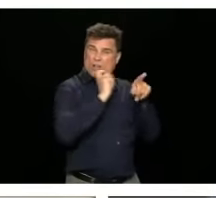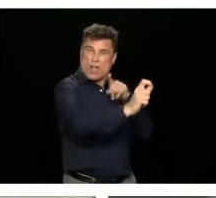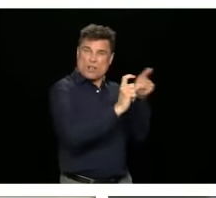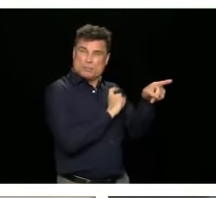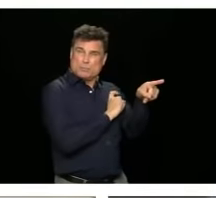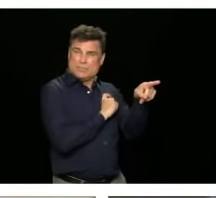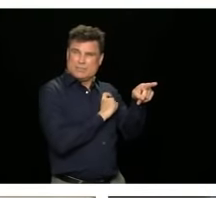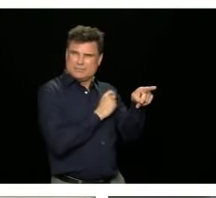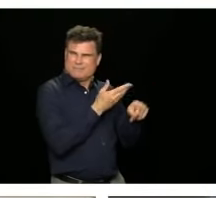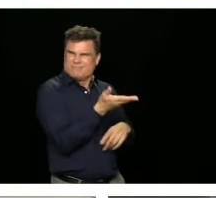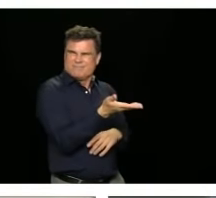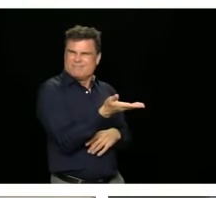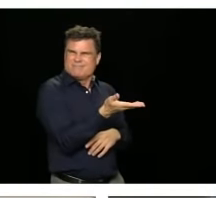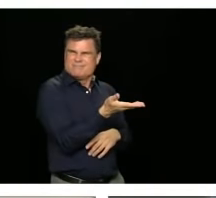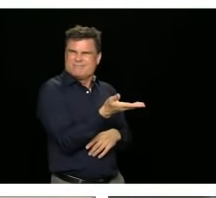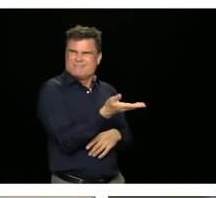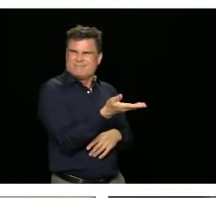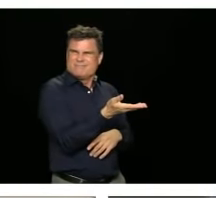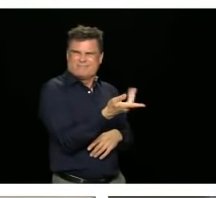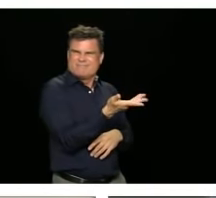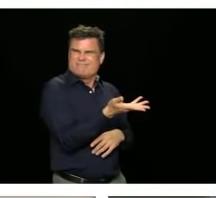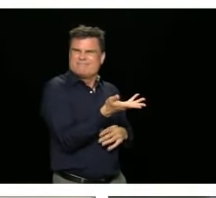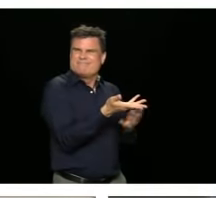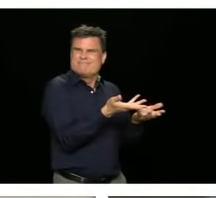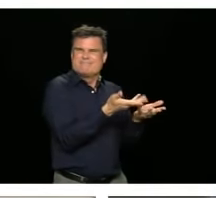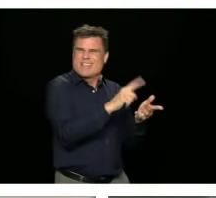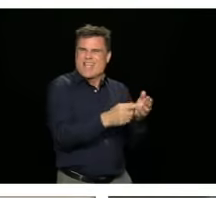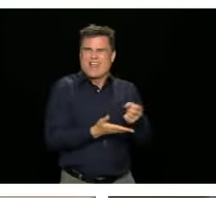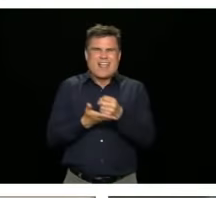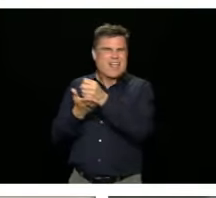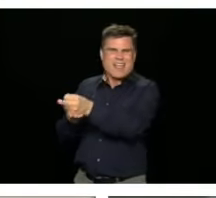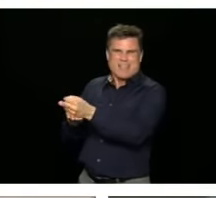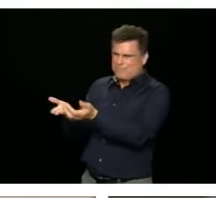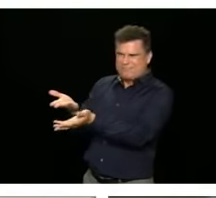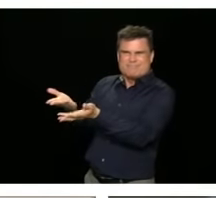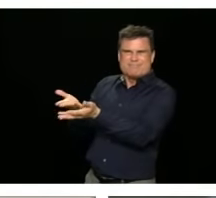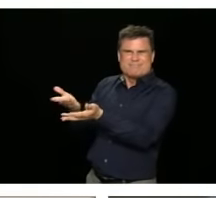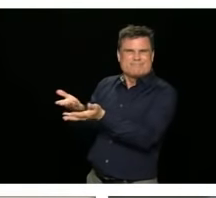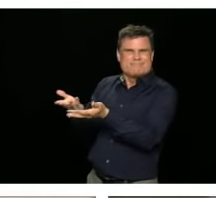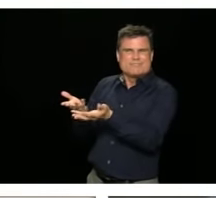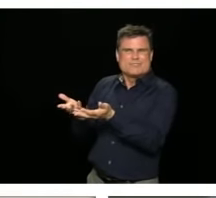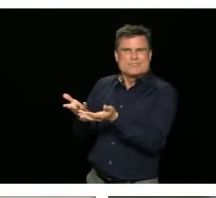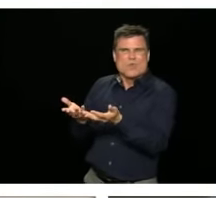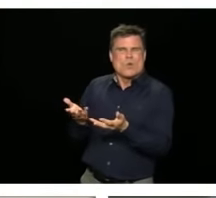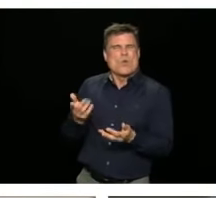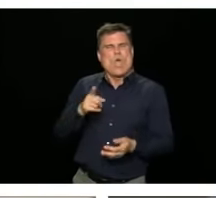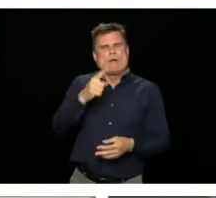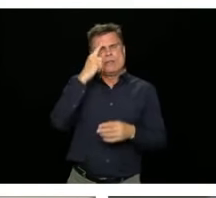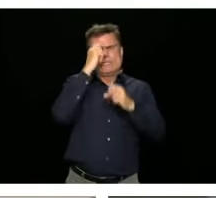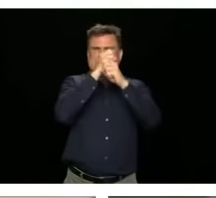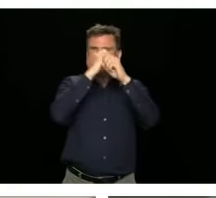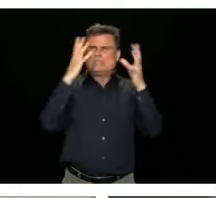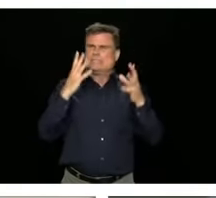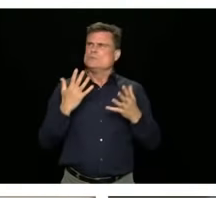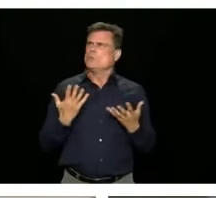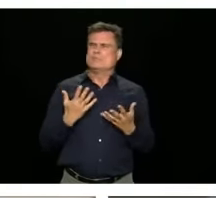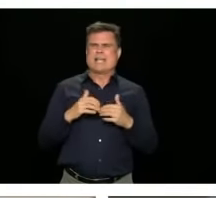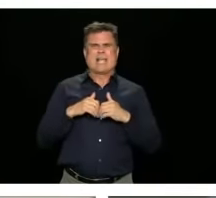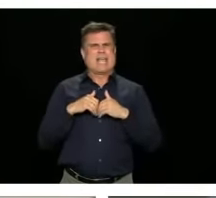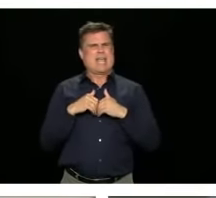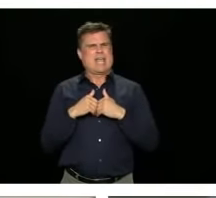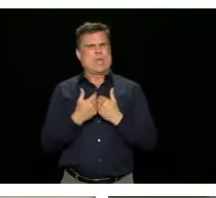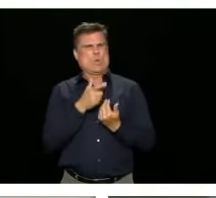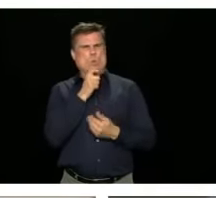paramilitary policing system in order to support people who are victims of violence. So I can't say yay or